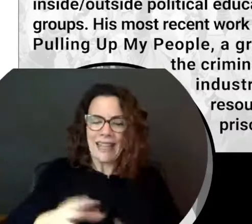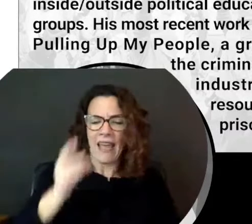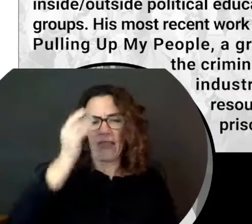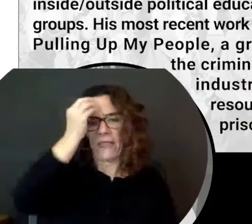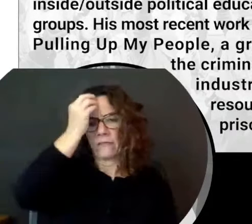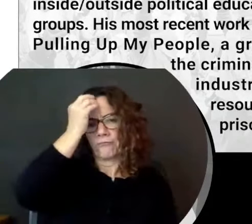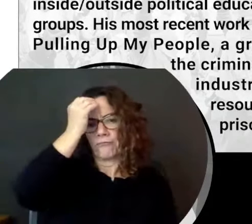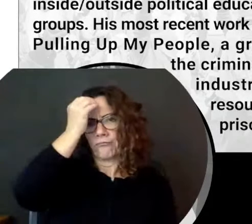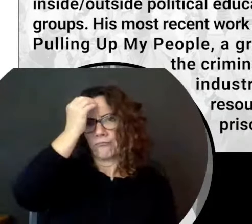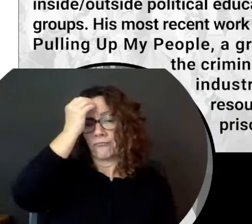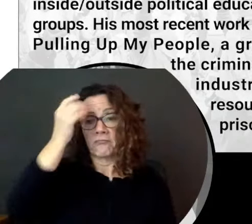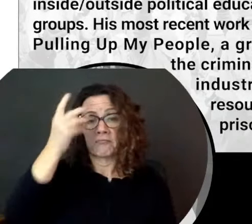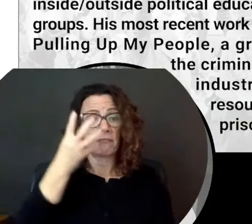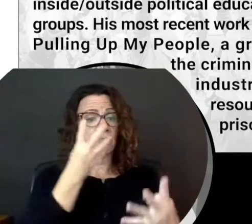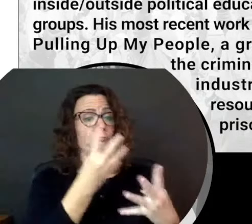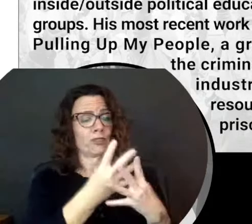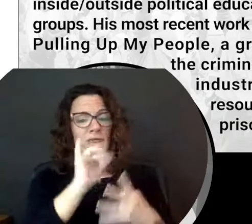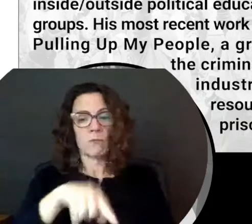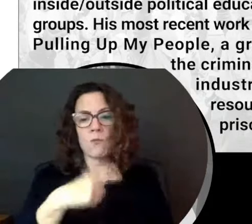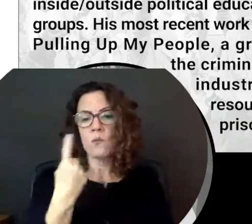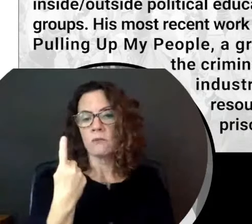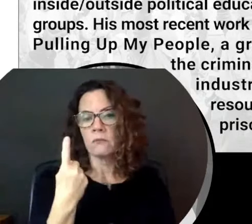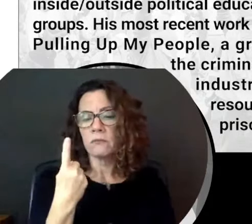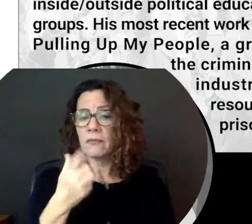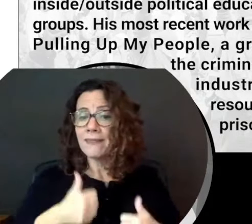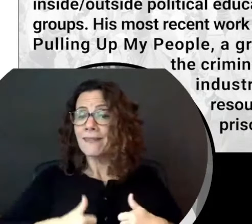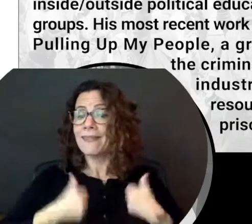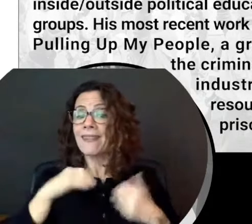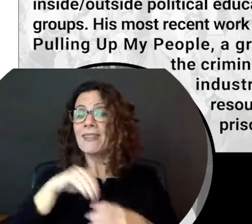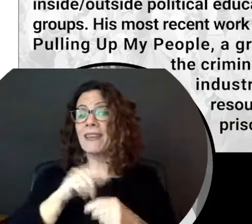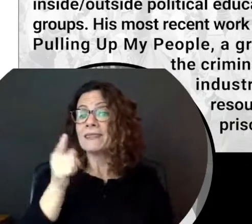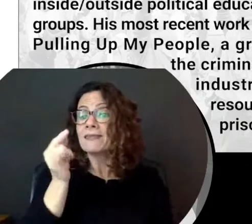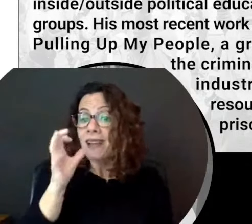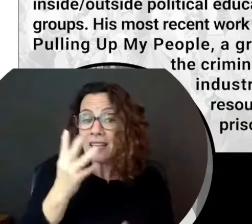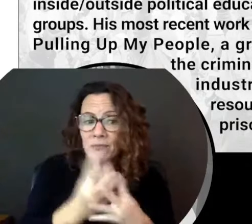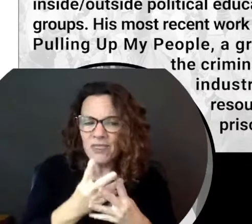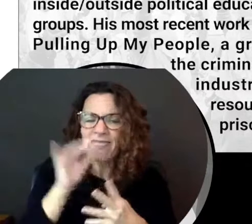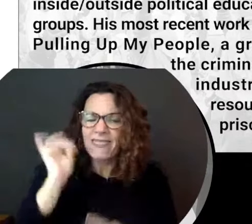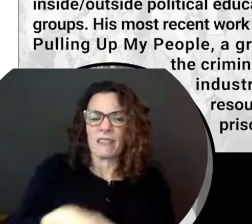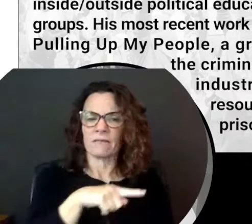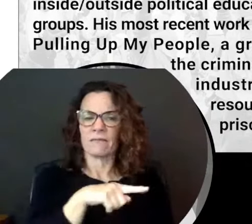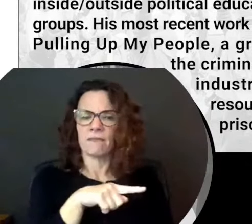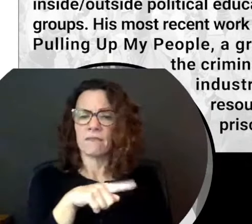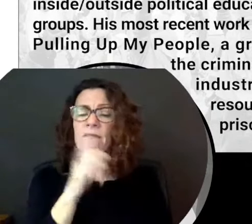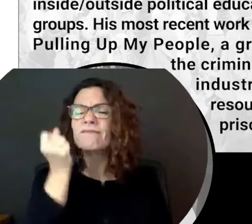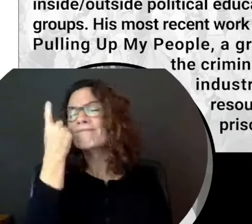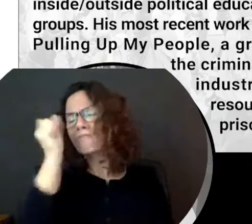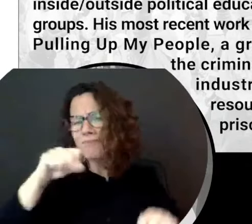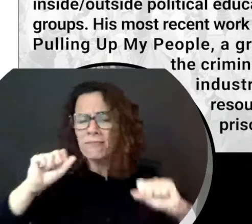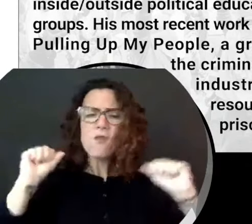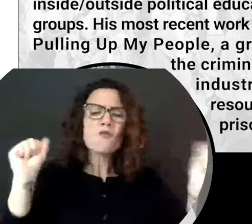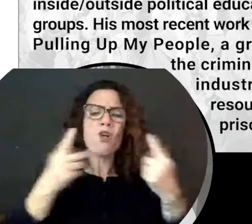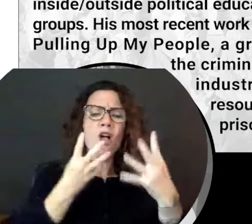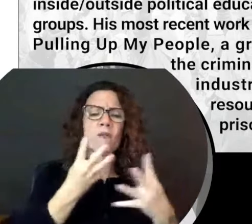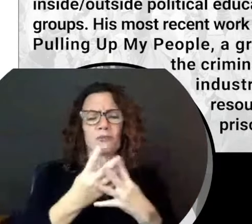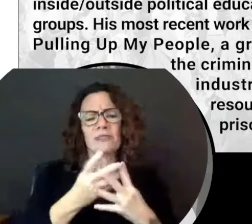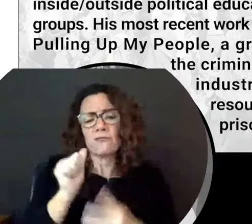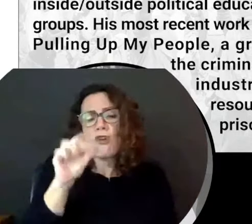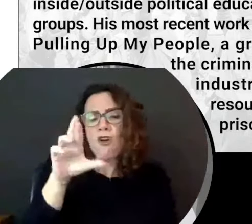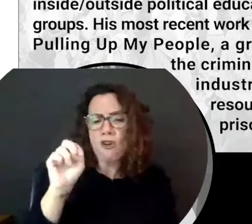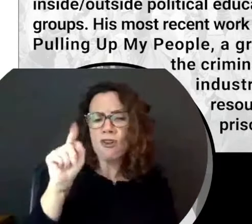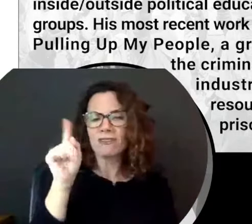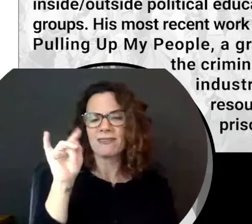contribute to the deterioration of health, sanity, family, community. Prisons have not made our communities any